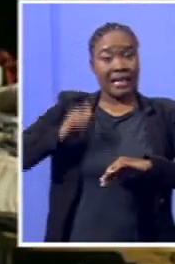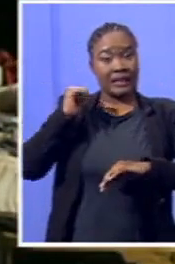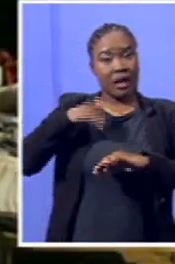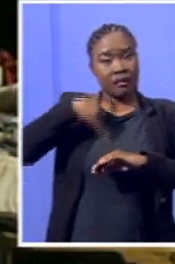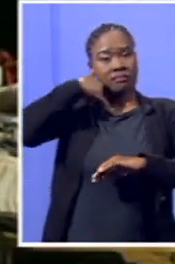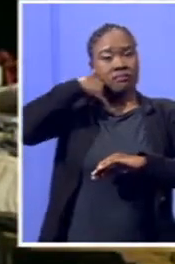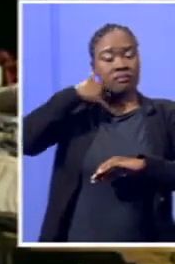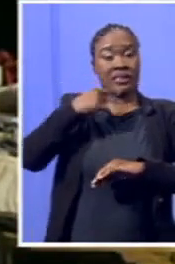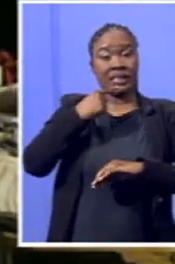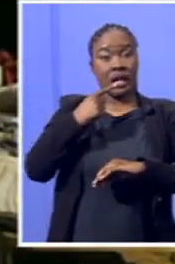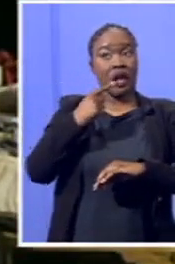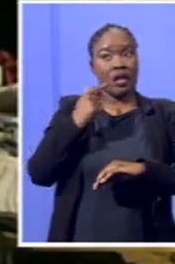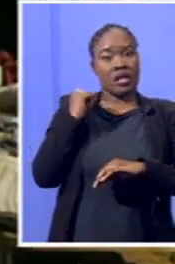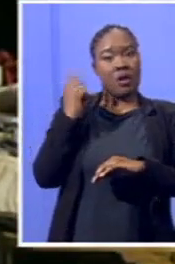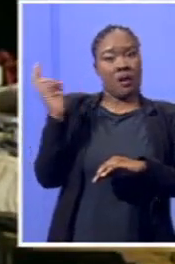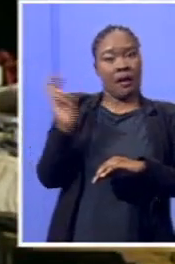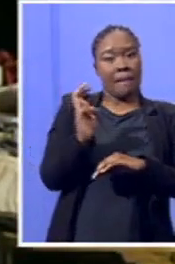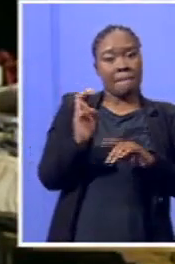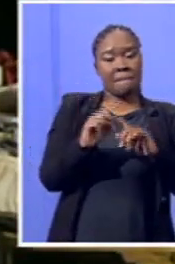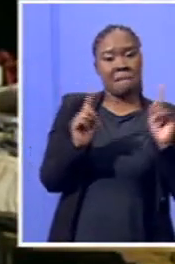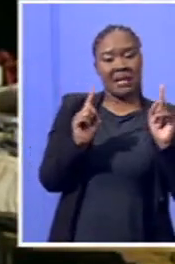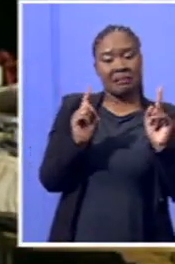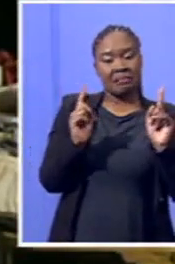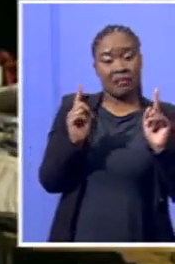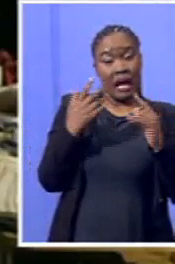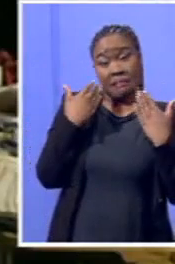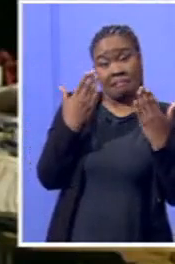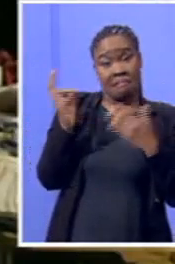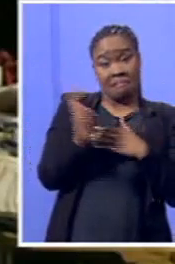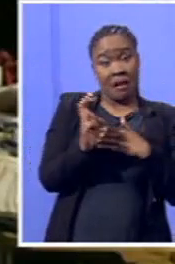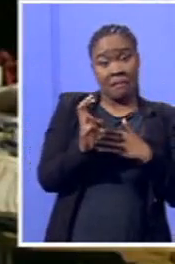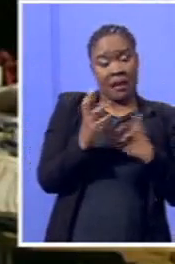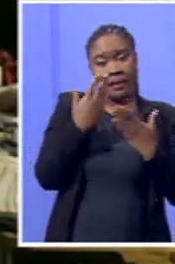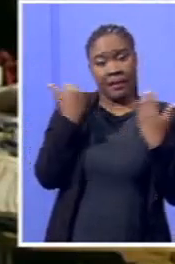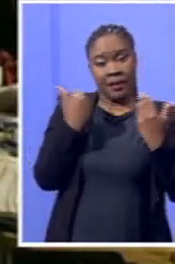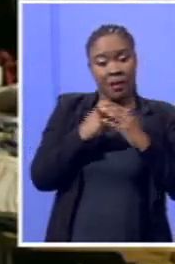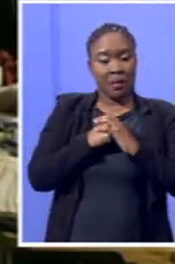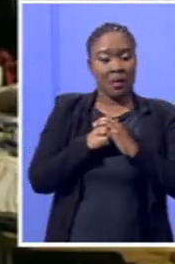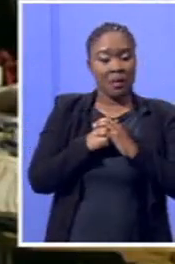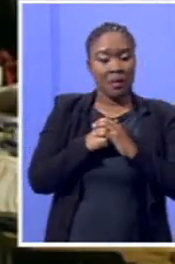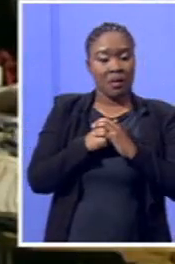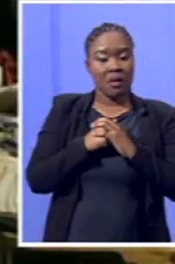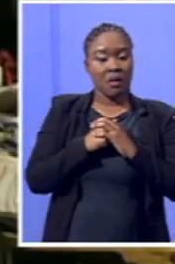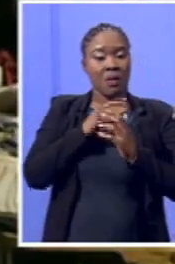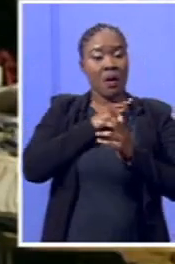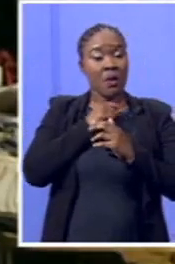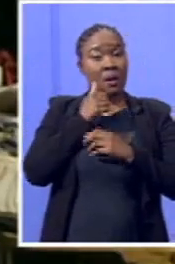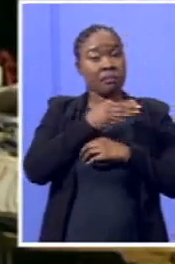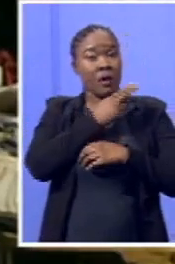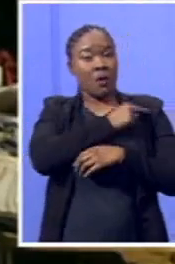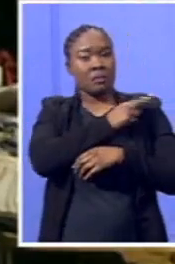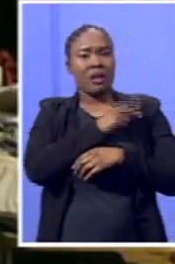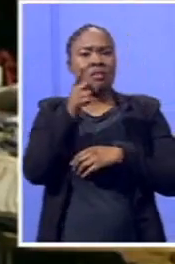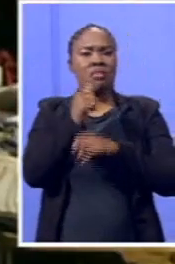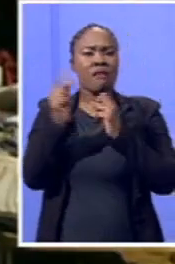said yesterday he will come, he promised, but I'm not sure if he will come, because most of the times, every time when I'm on hospital, they